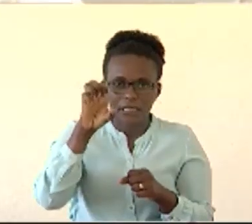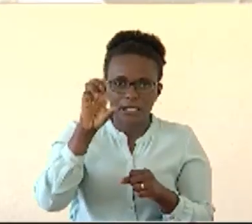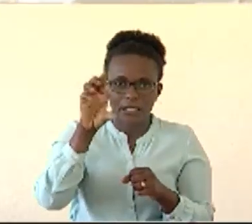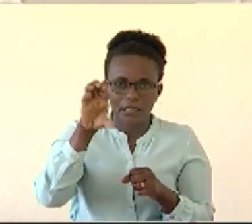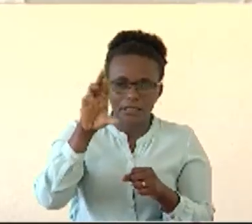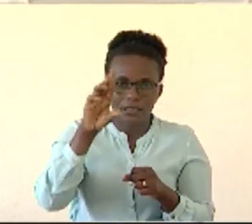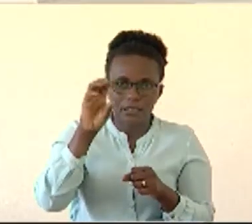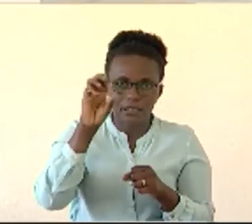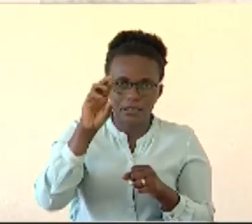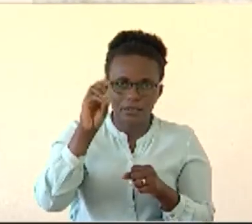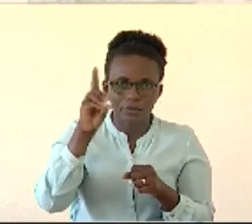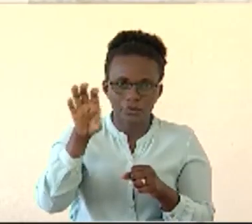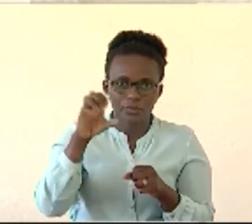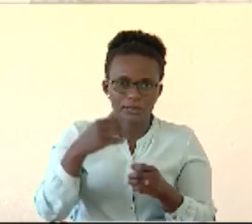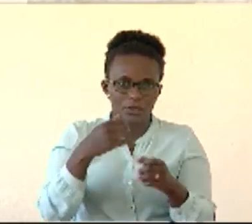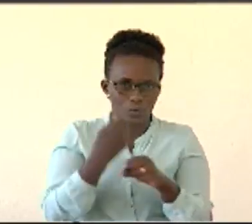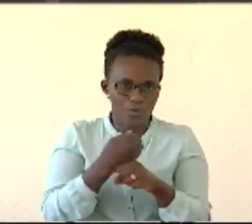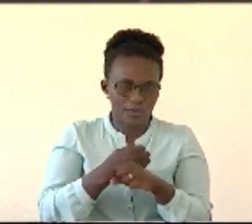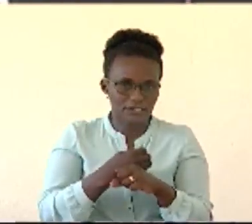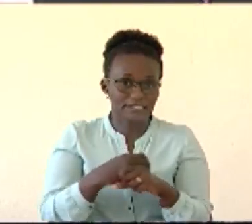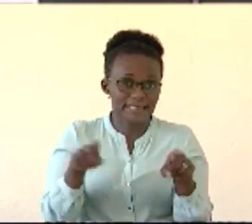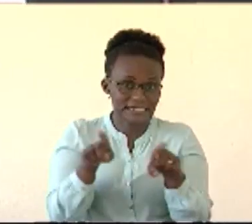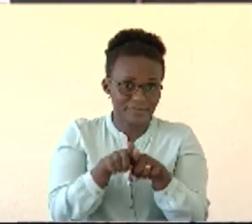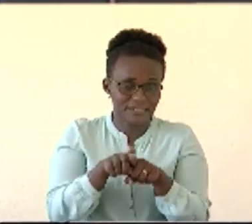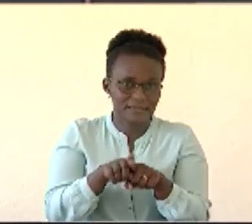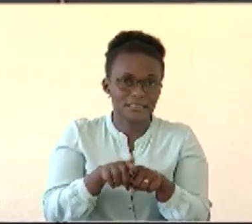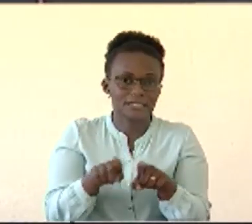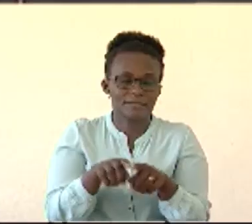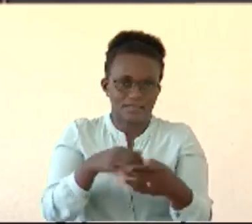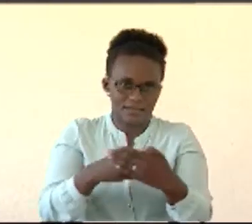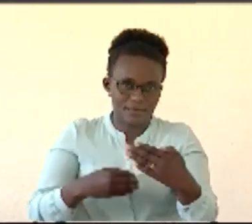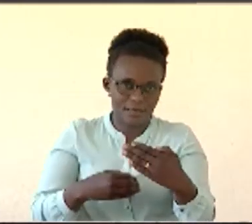we are electrolyzing now, it is electrolysis